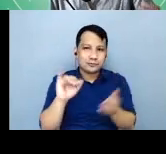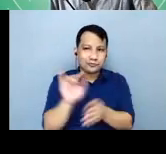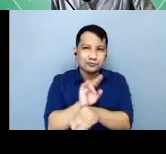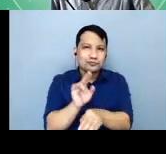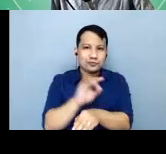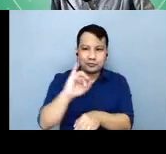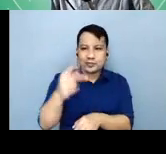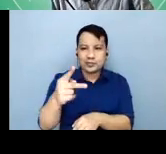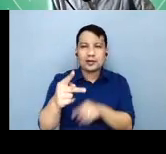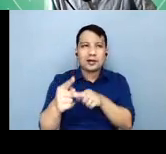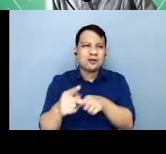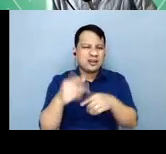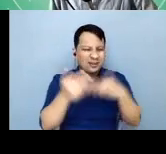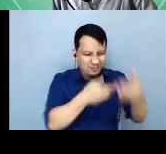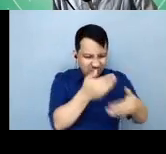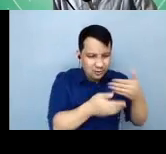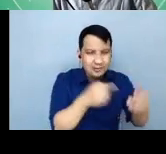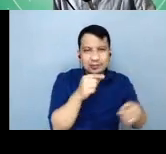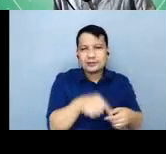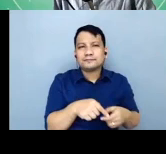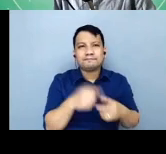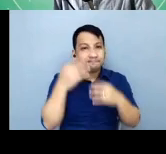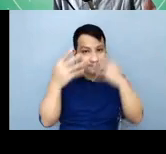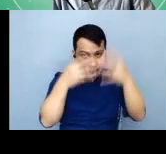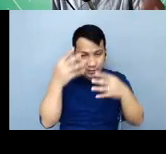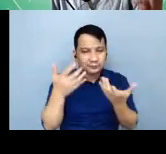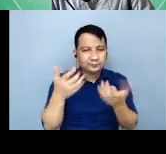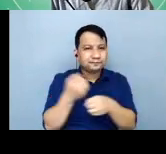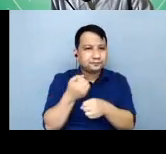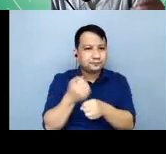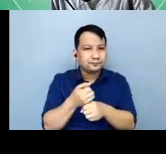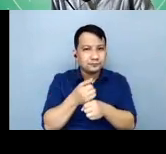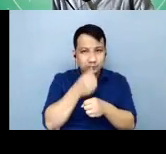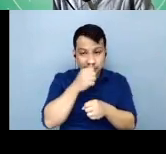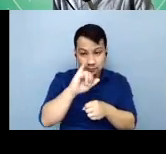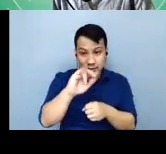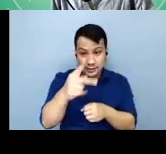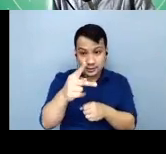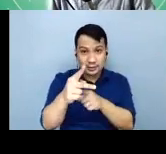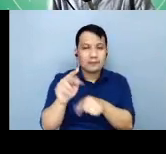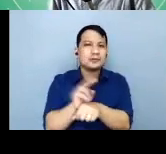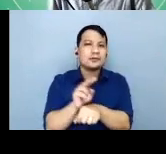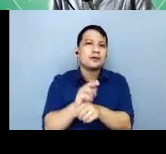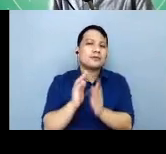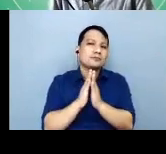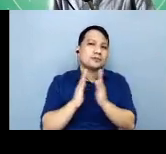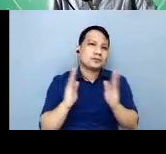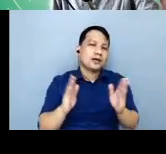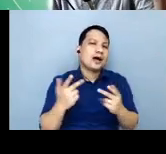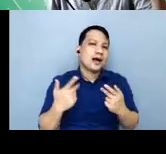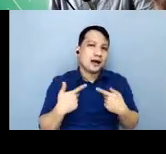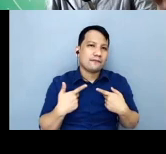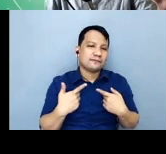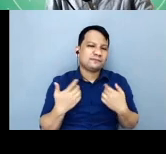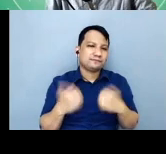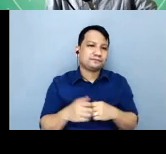these processes, this process of creating these products, even the ink that they use has a very profound effect. And